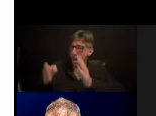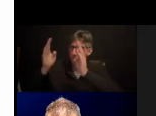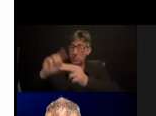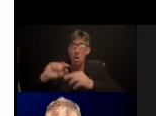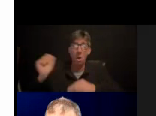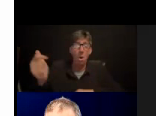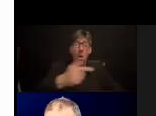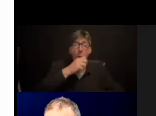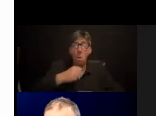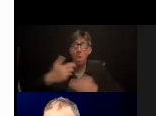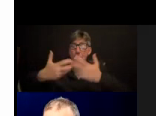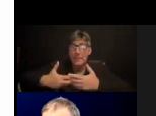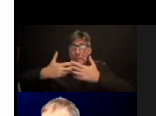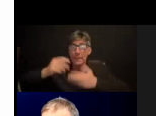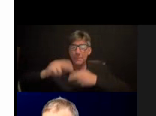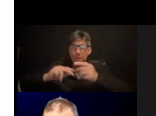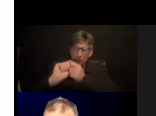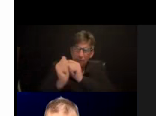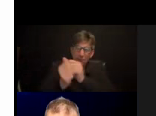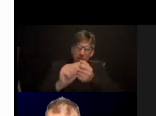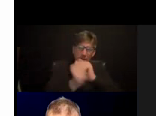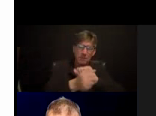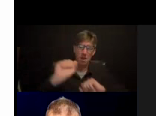to apartments. This is incredible growth.